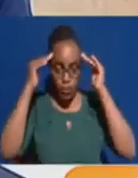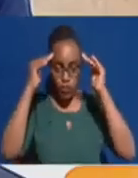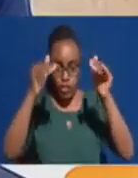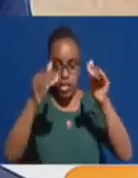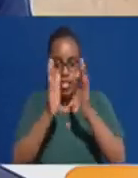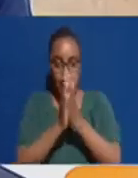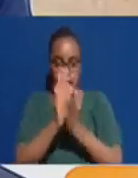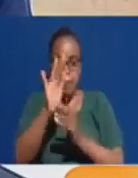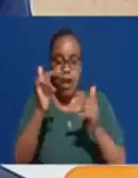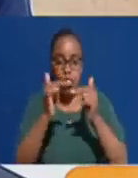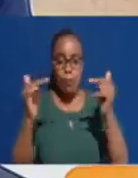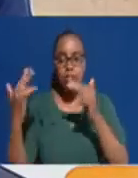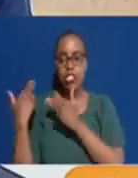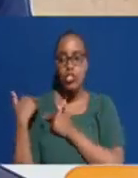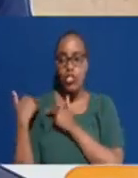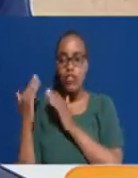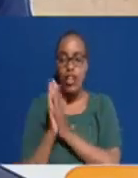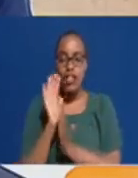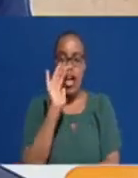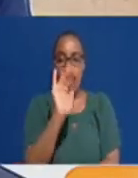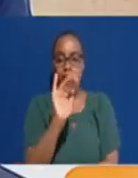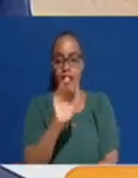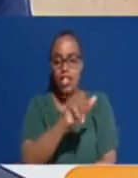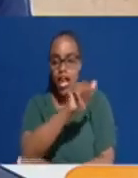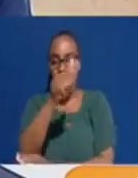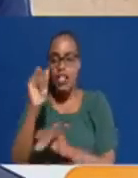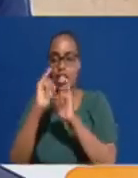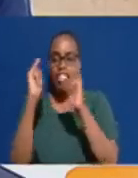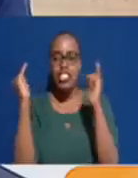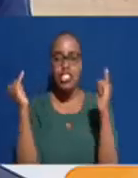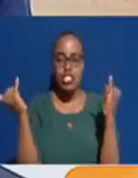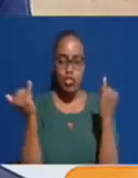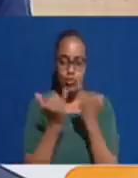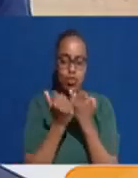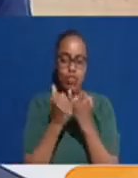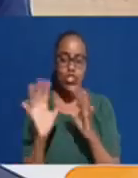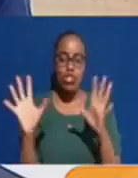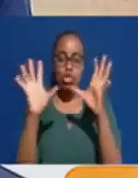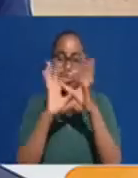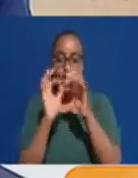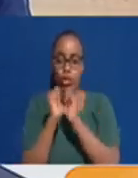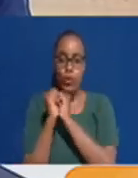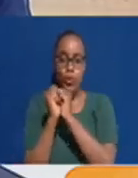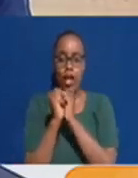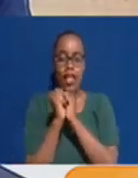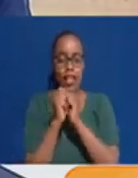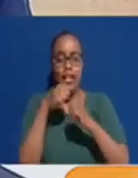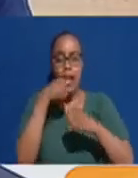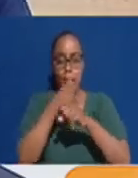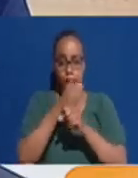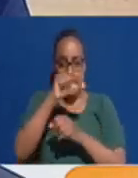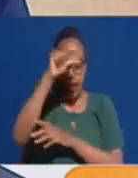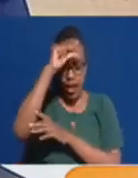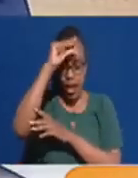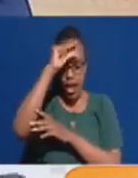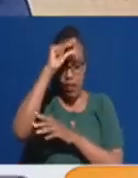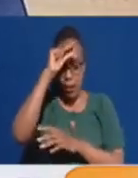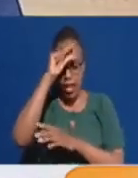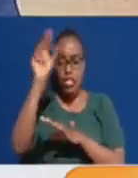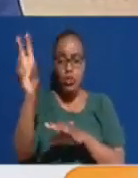its opposition role and is calling on other institutions to join hands in keeping the government in